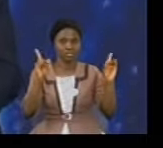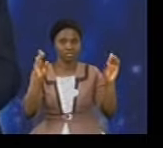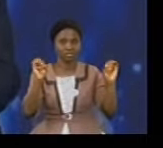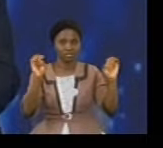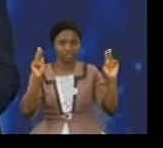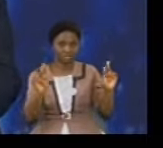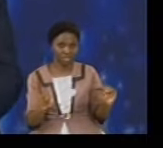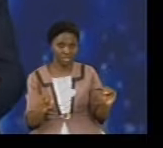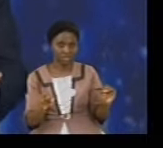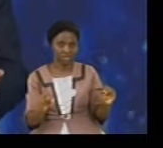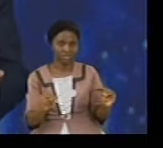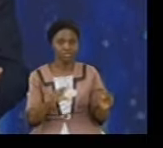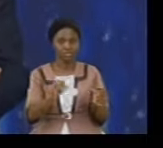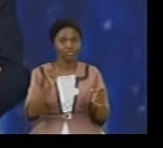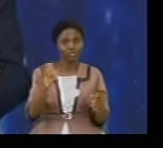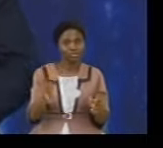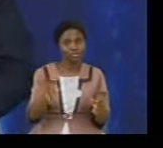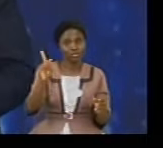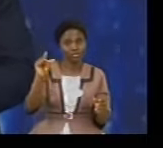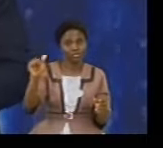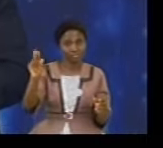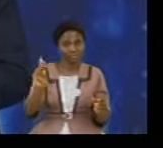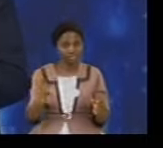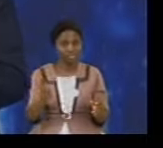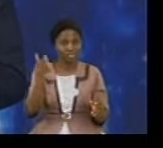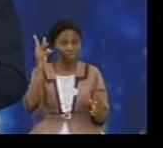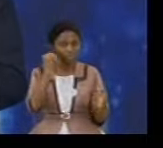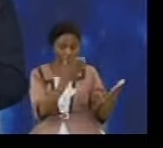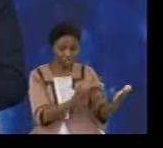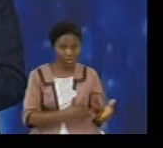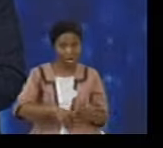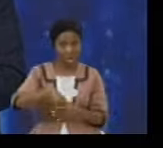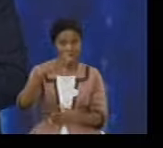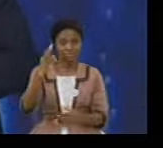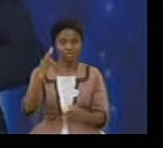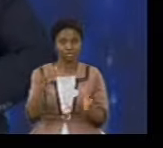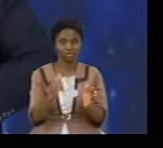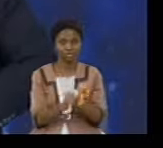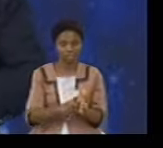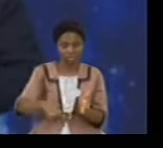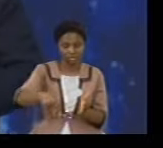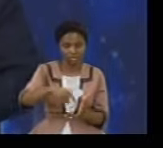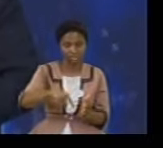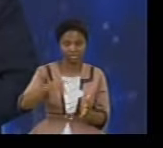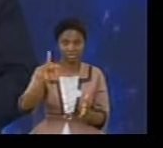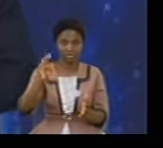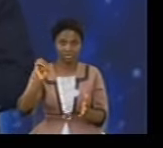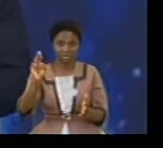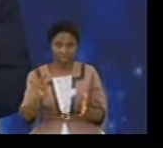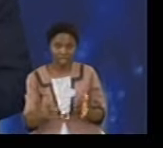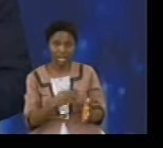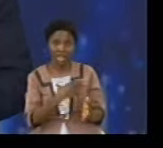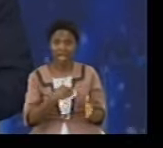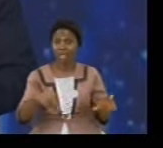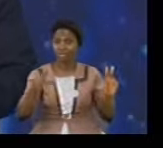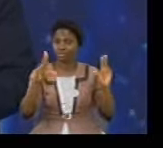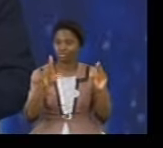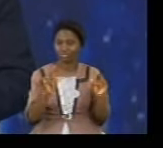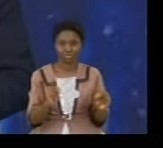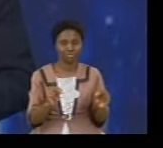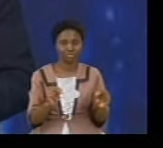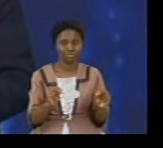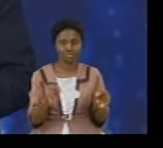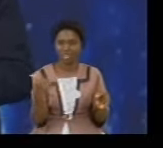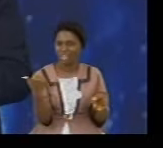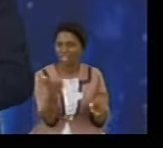Daniel was taken up out of the den, and no manner of